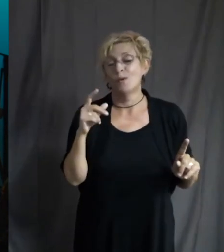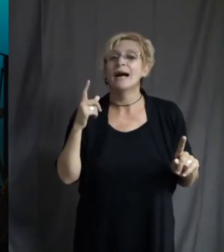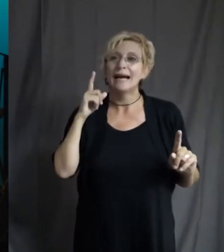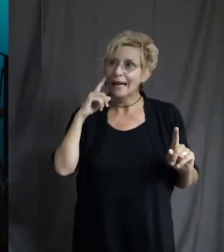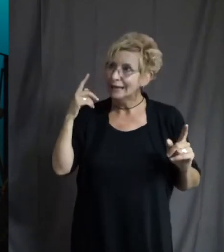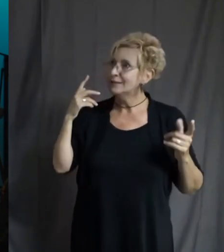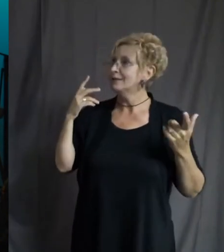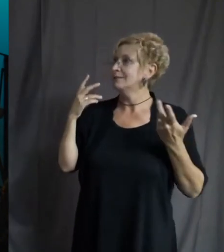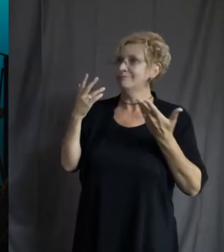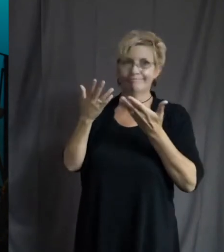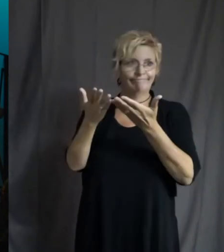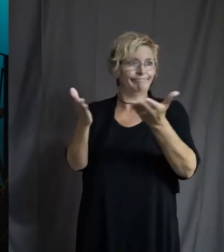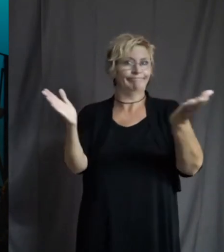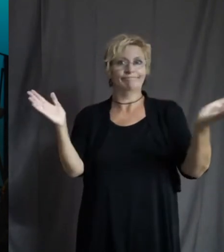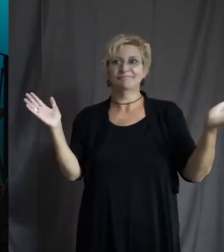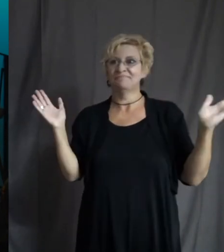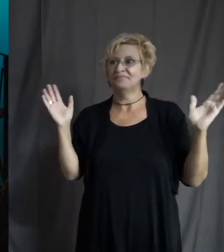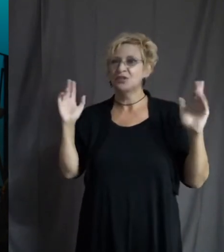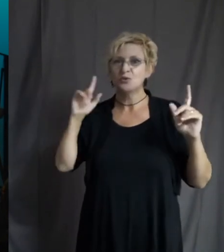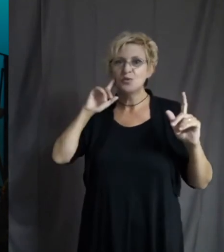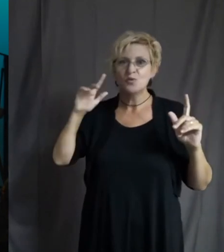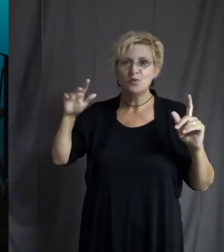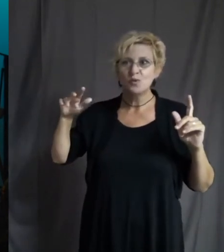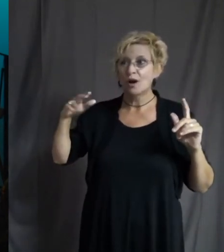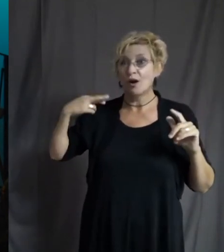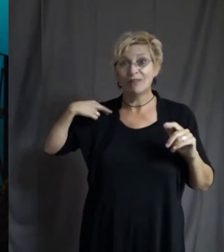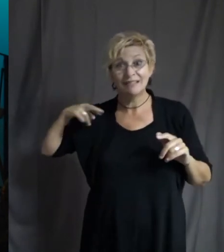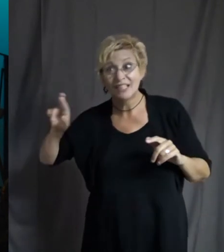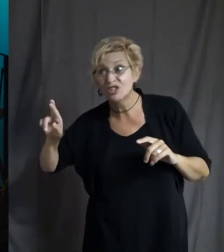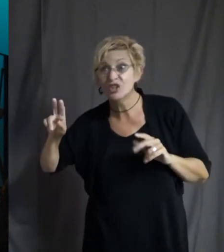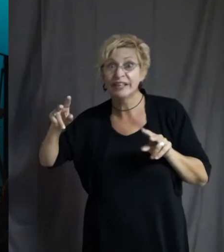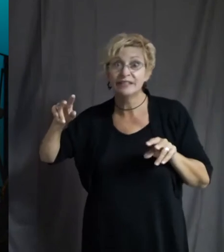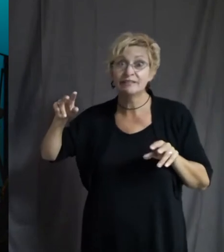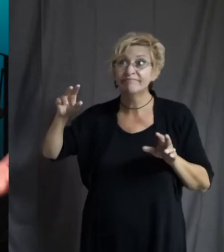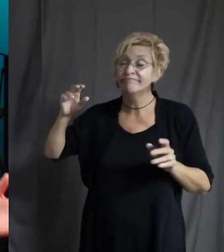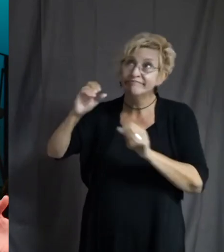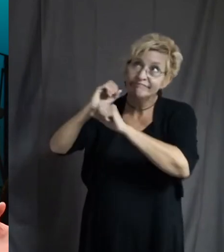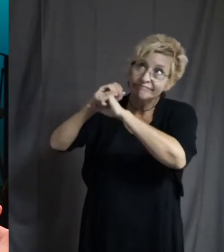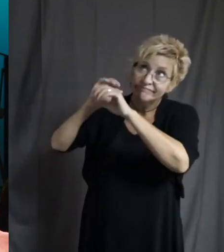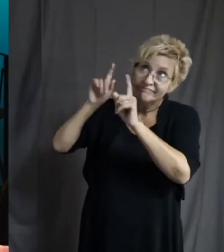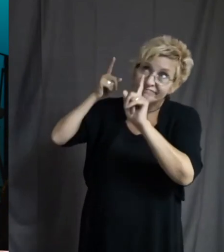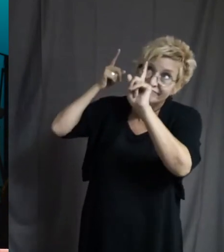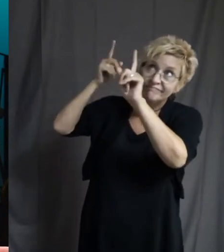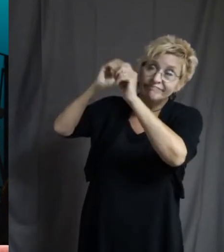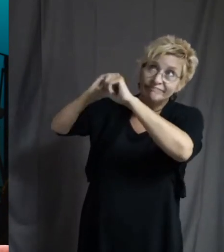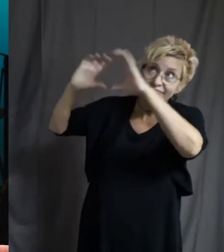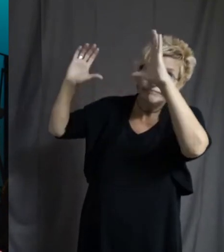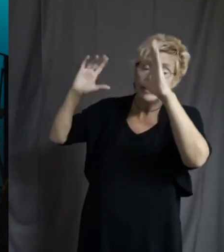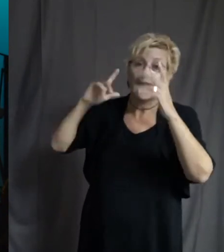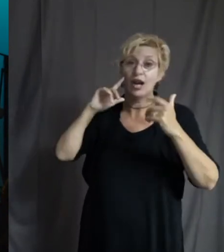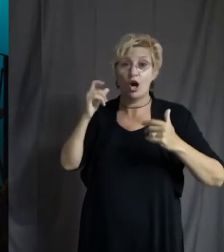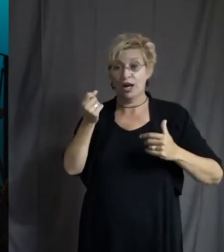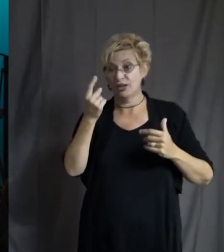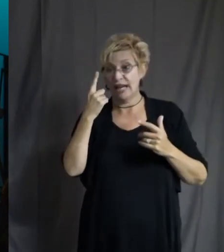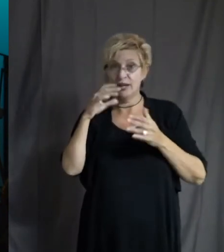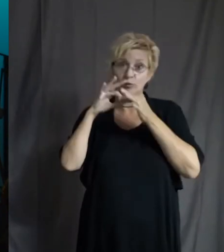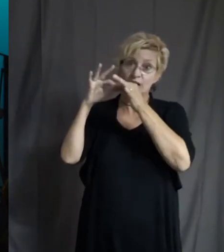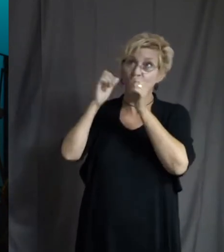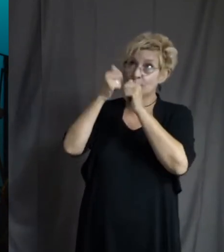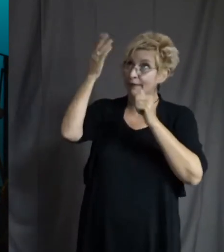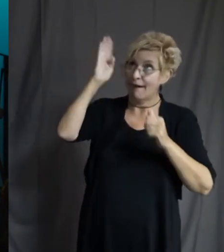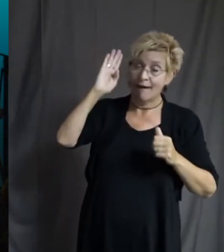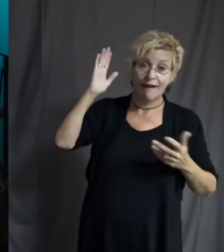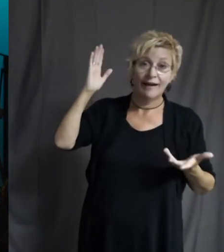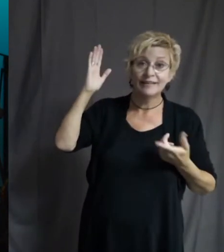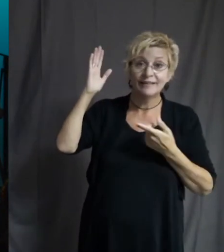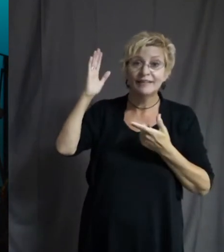public sphere. It extends into our religions. It even extends to our understanding and relationship with God.